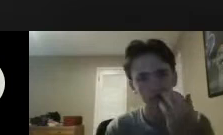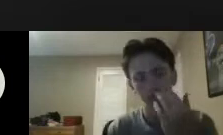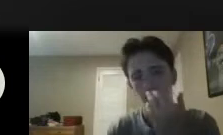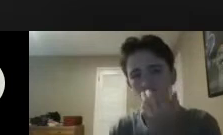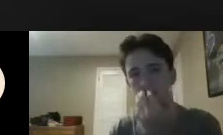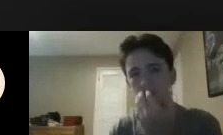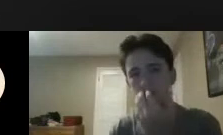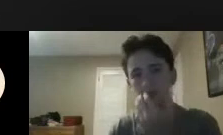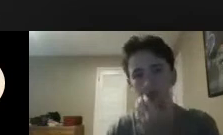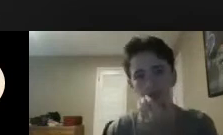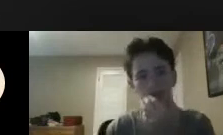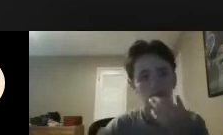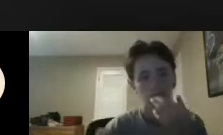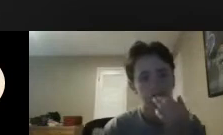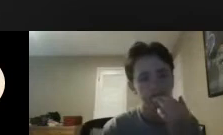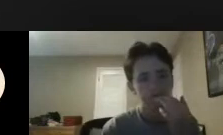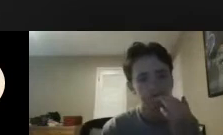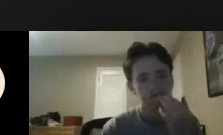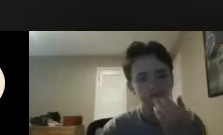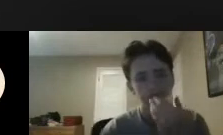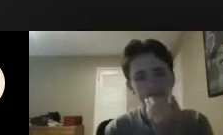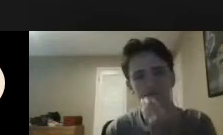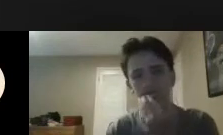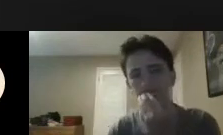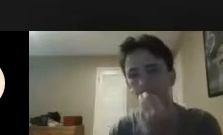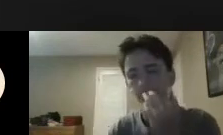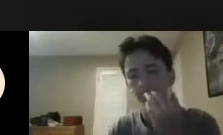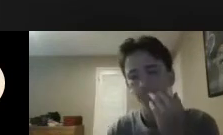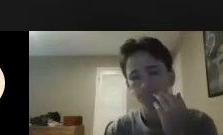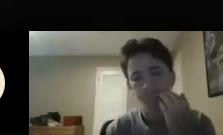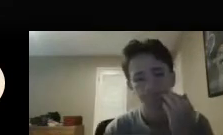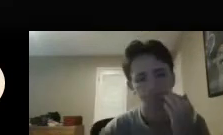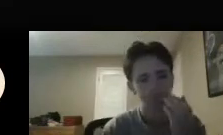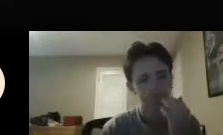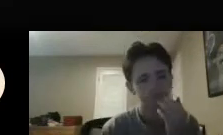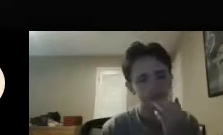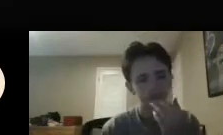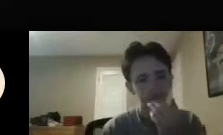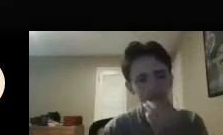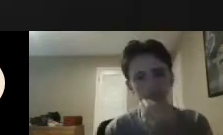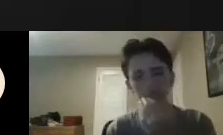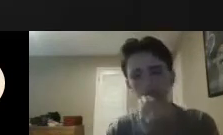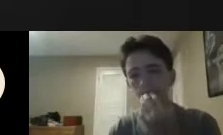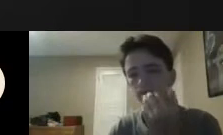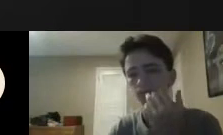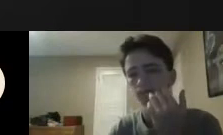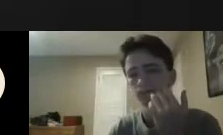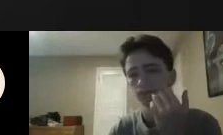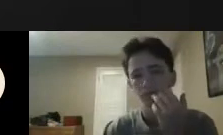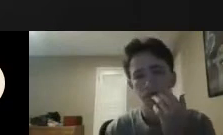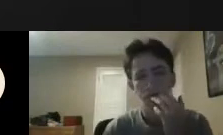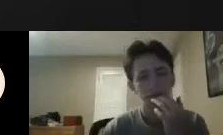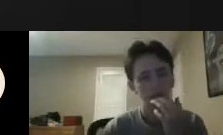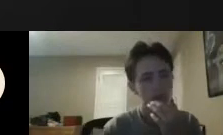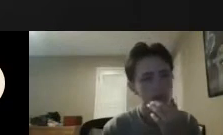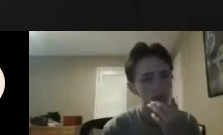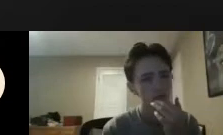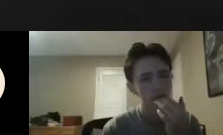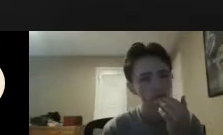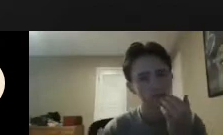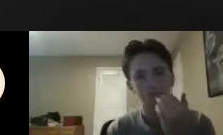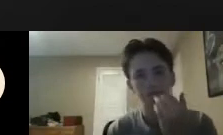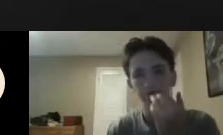earlier today. All right, so final thought is that